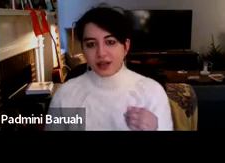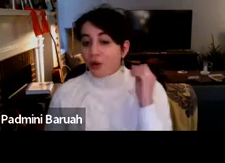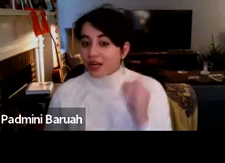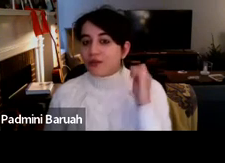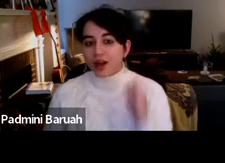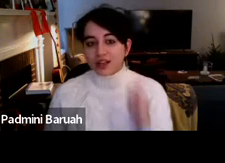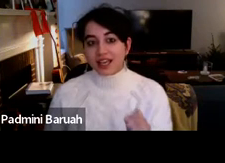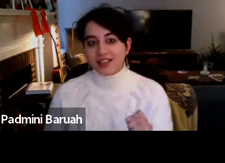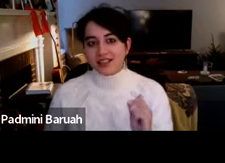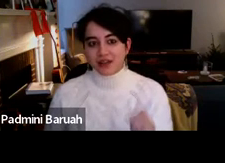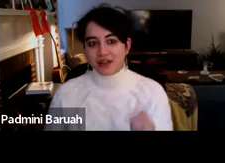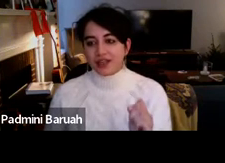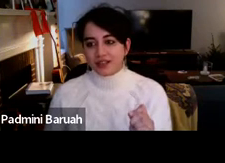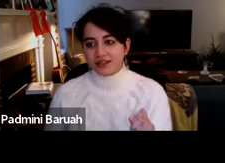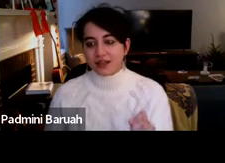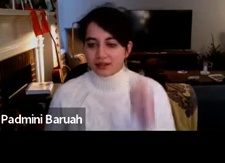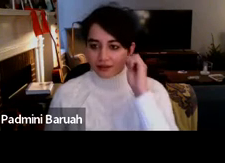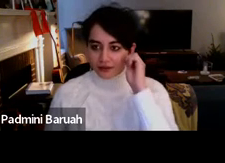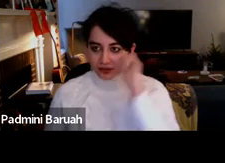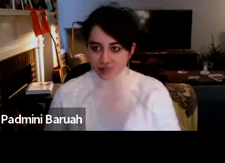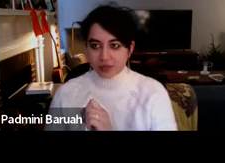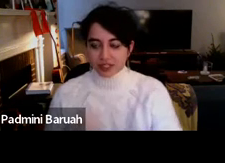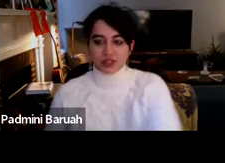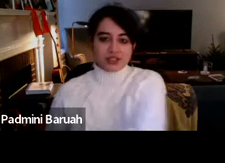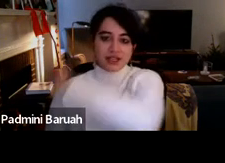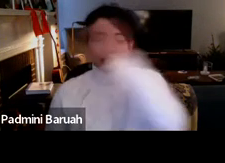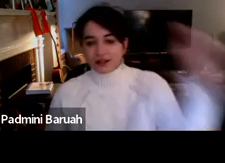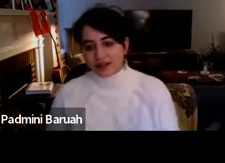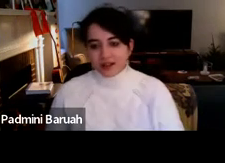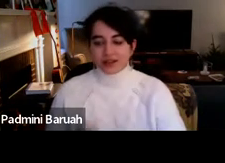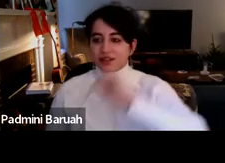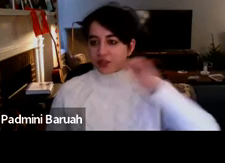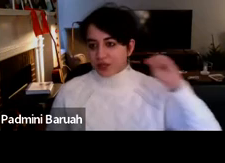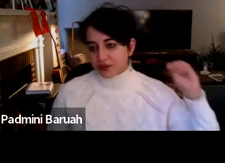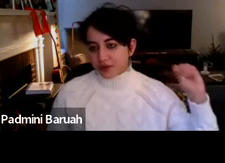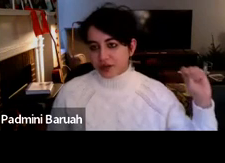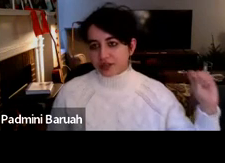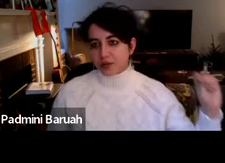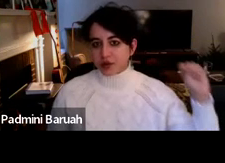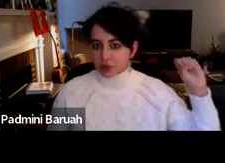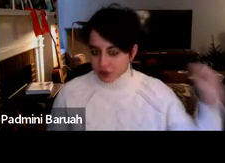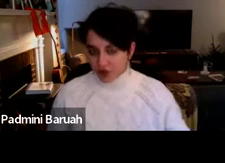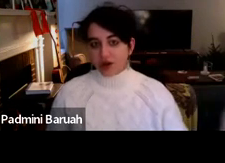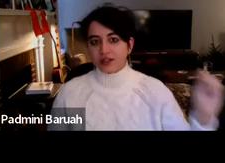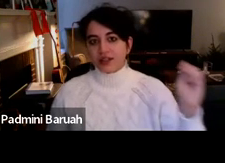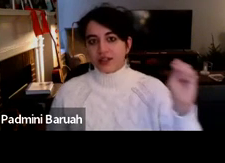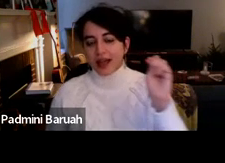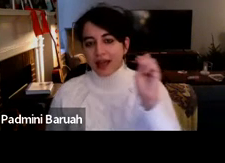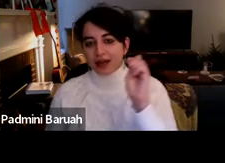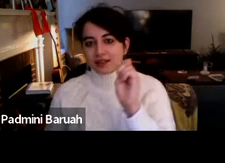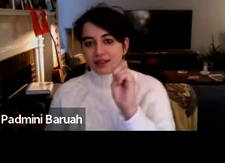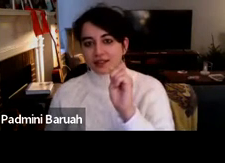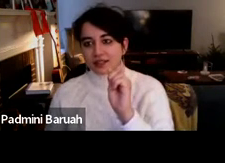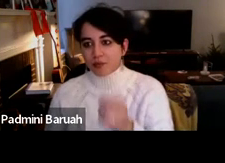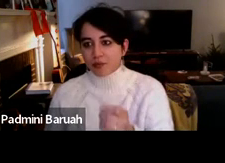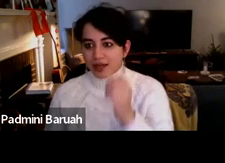analyzed, only in one case did I find that the writ petition said that the judgment of the foreigners tribunal was wrong,